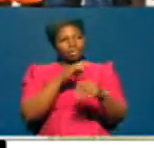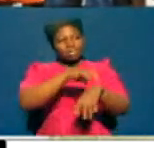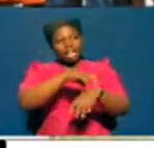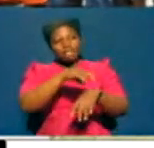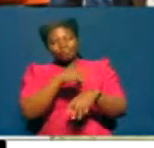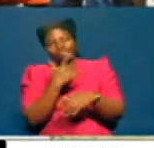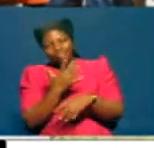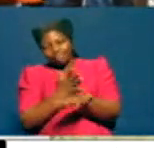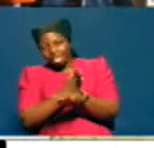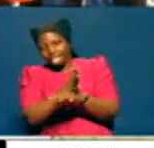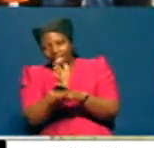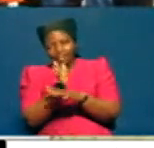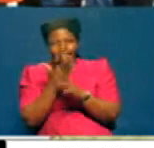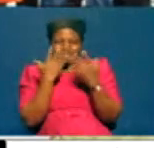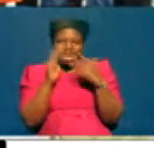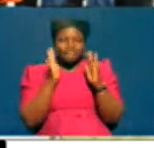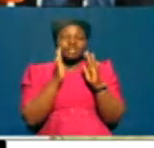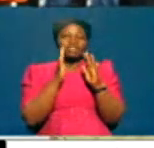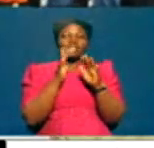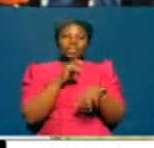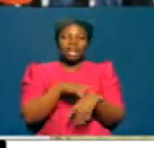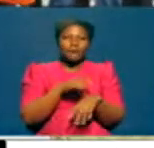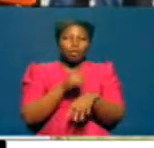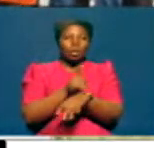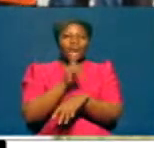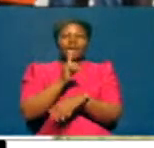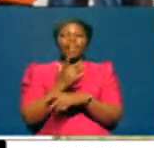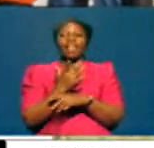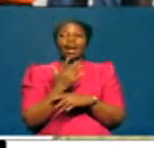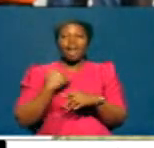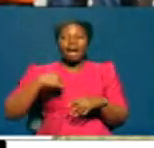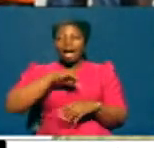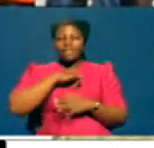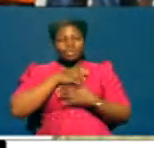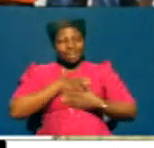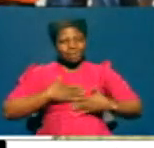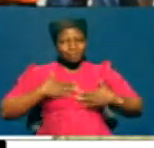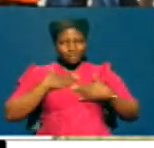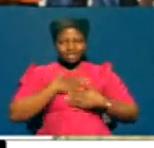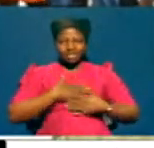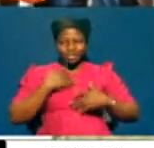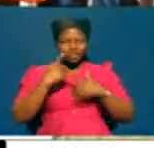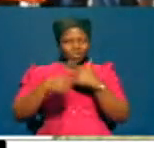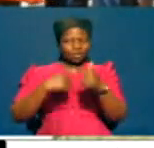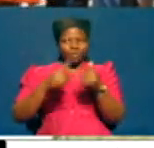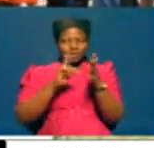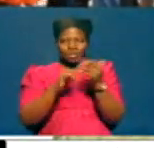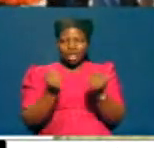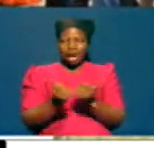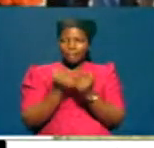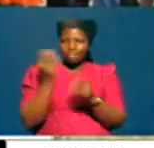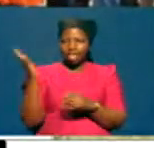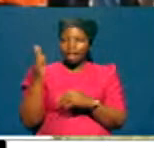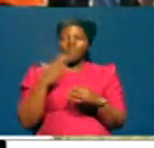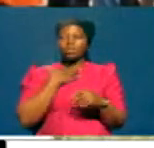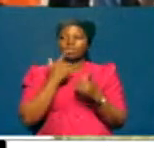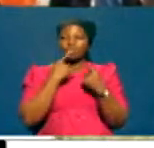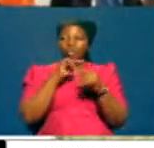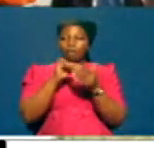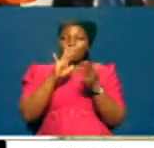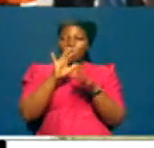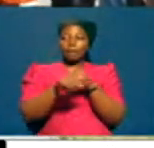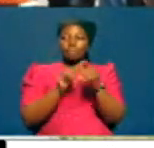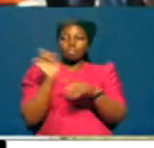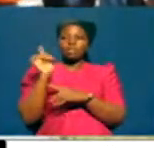minutes past one, and we are just appreciating what is happening. And I just want us to understand more about this ongoing exercise, and to help